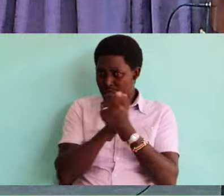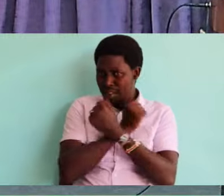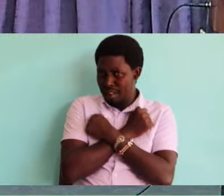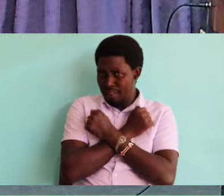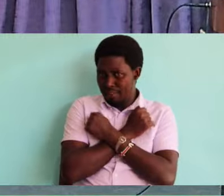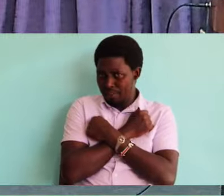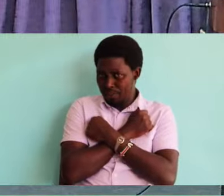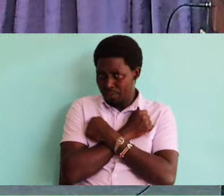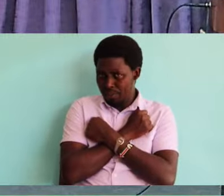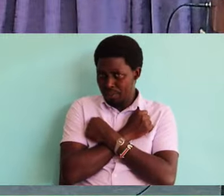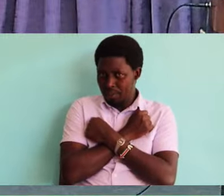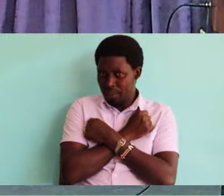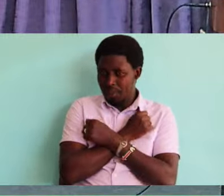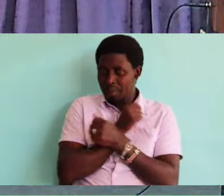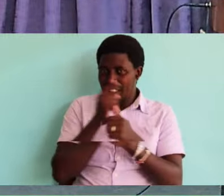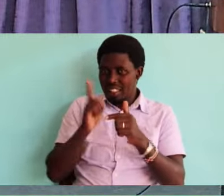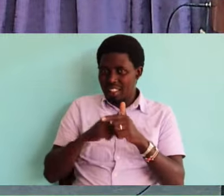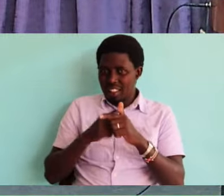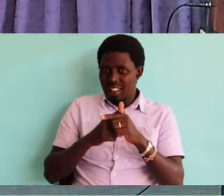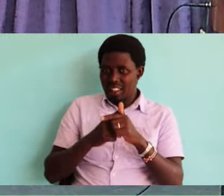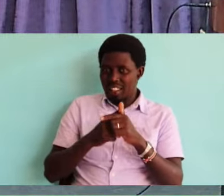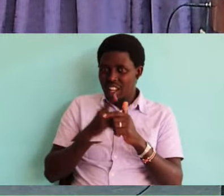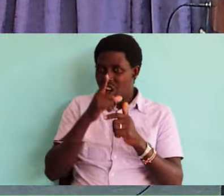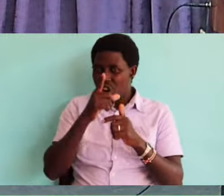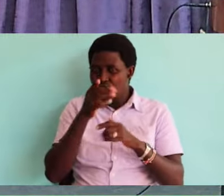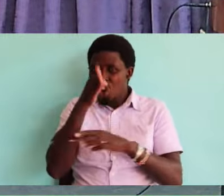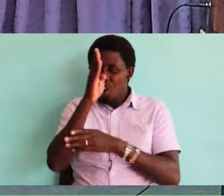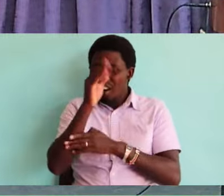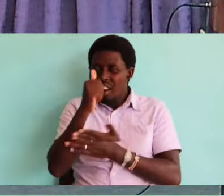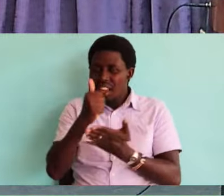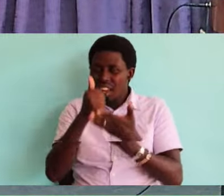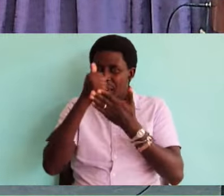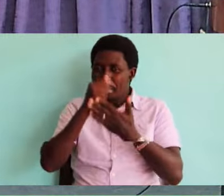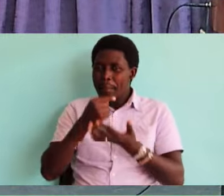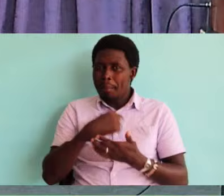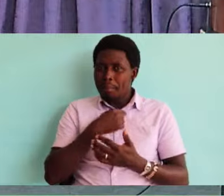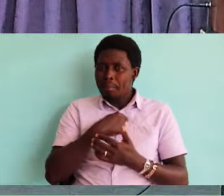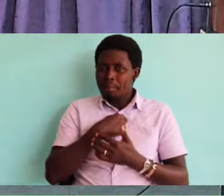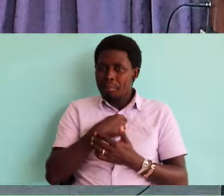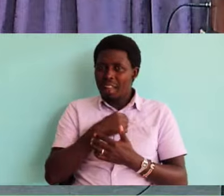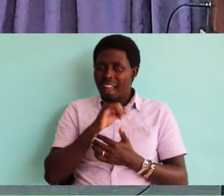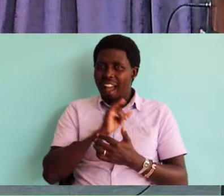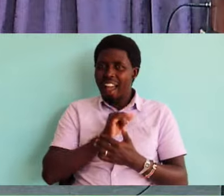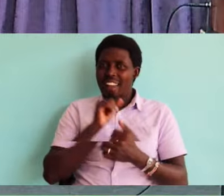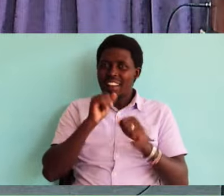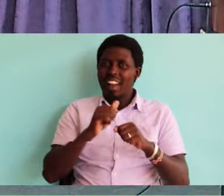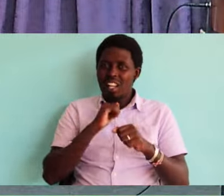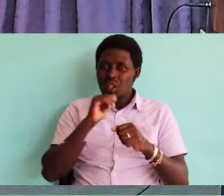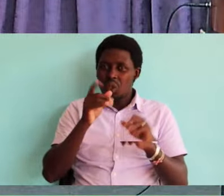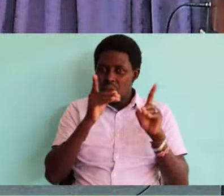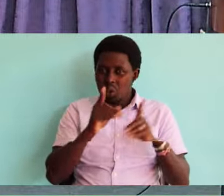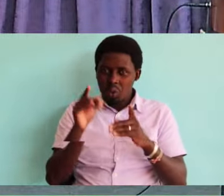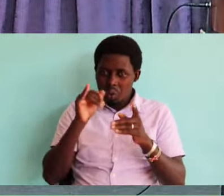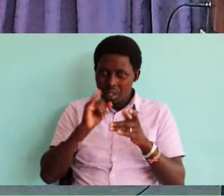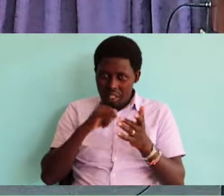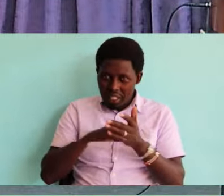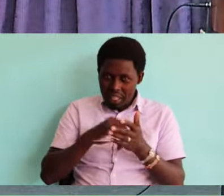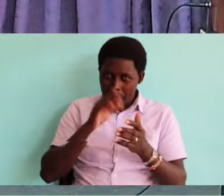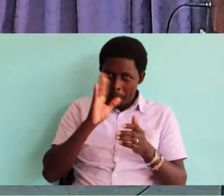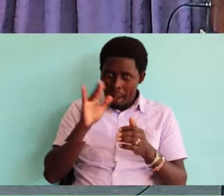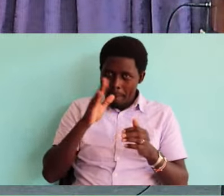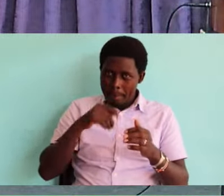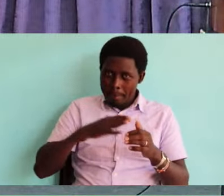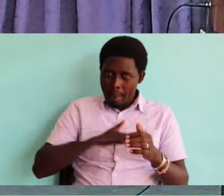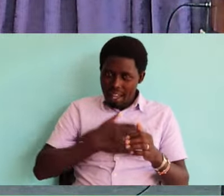be like, God, help me. I can't do it by myself. And